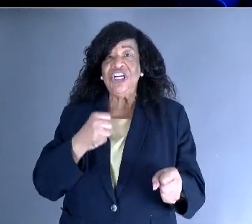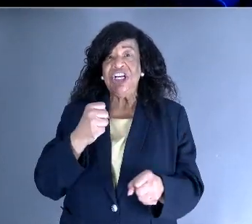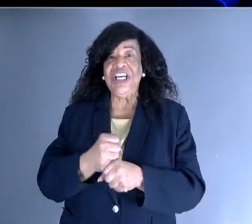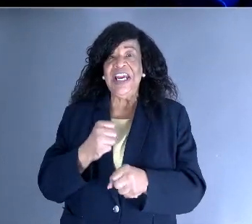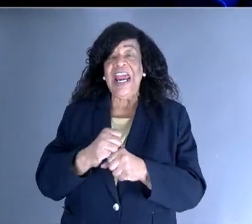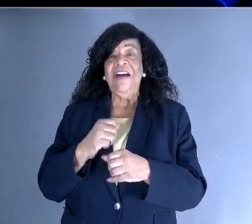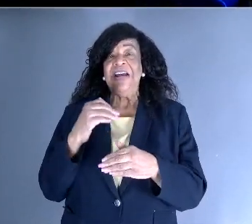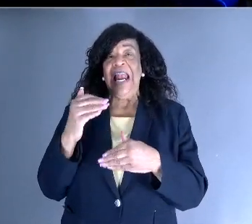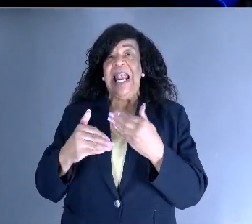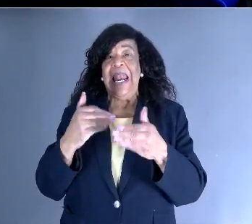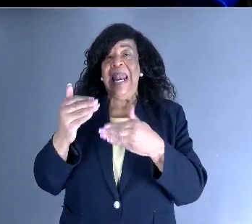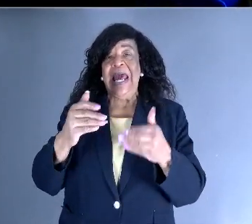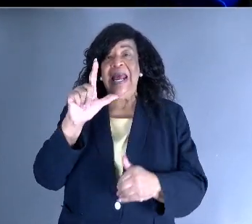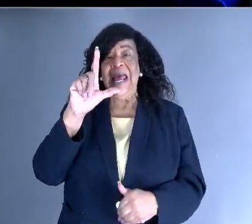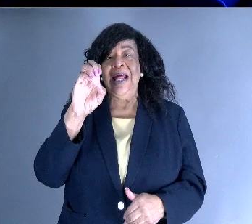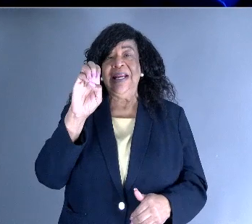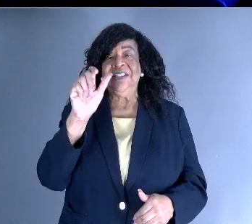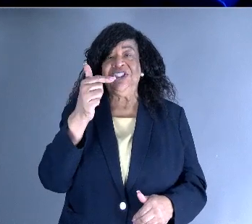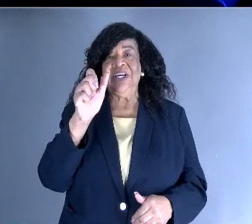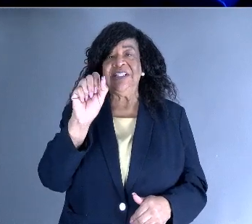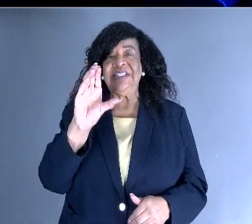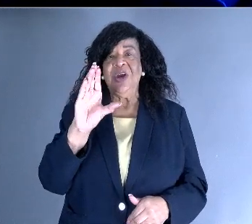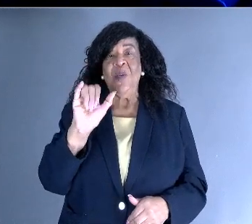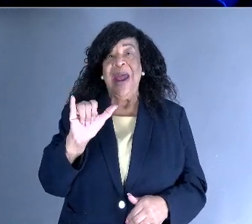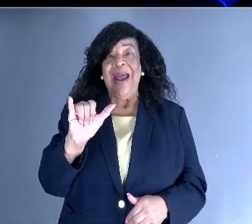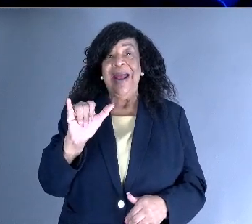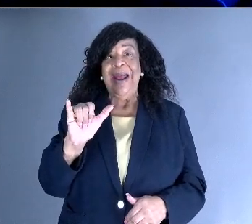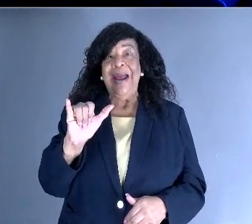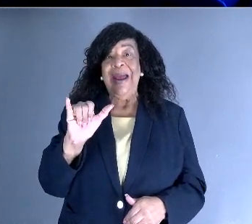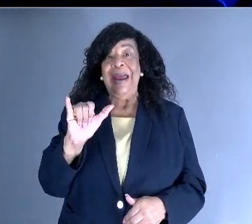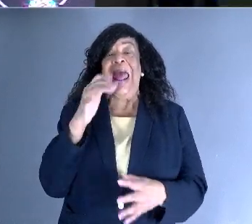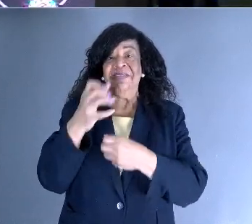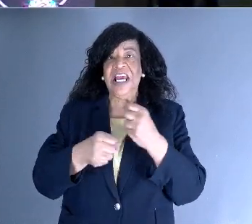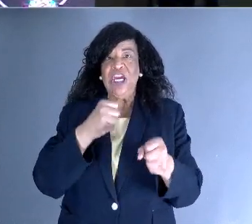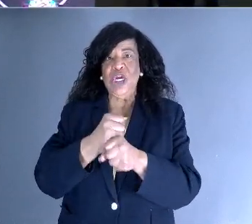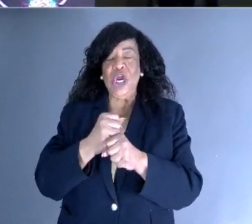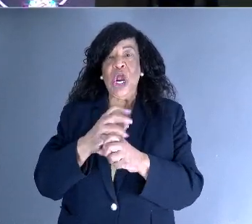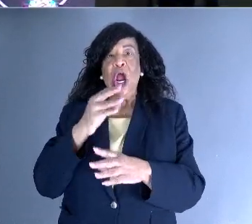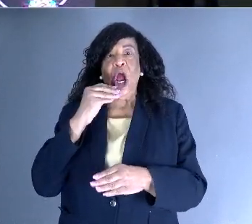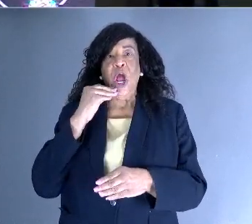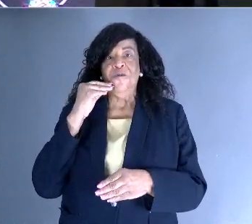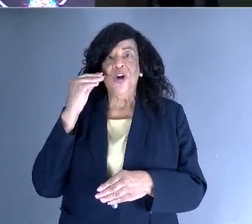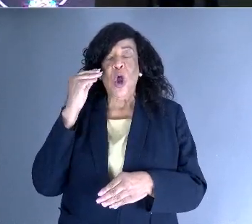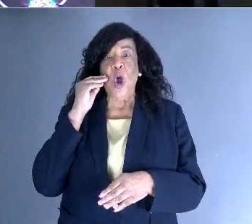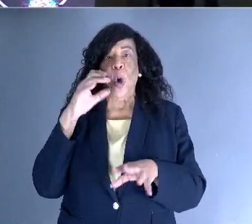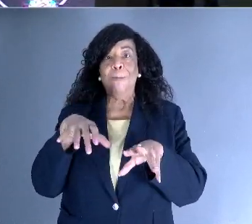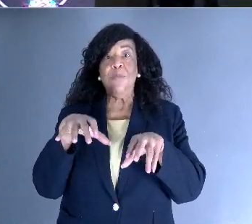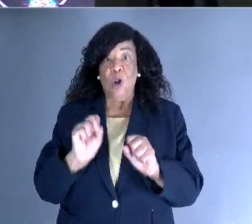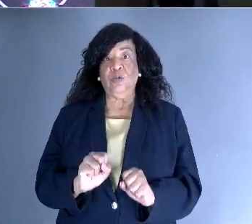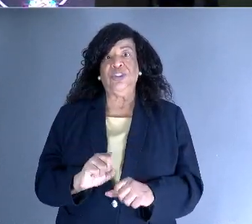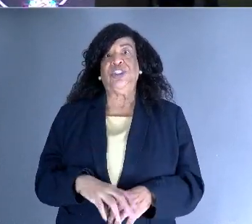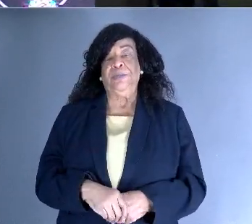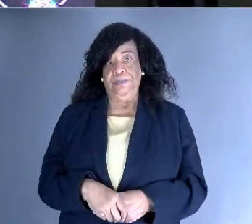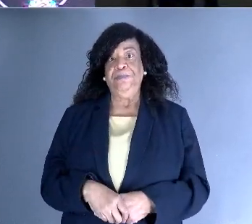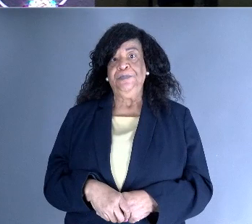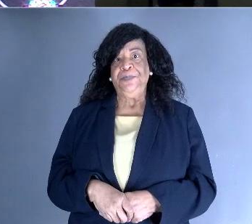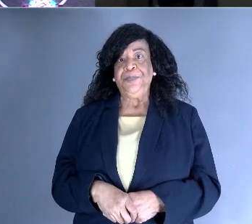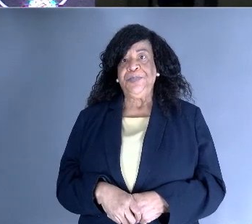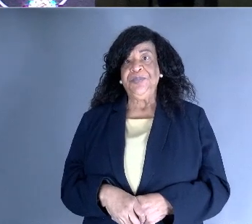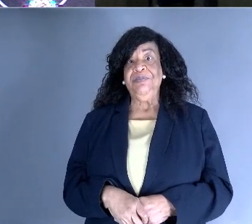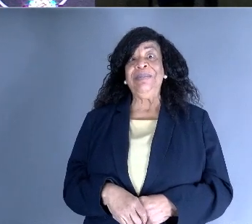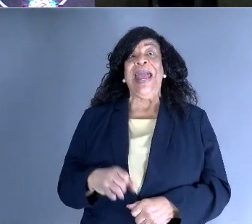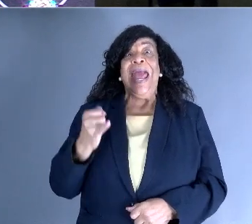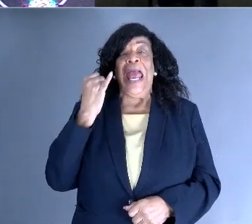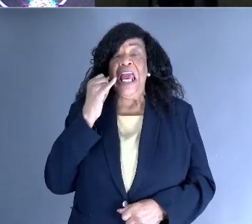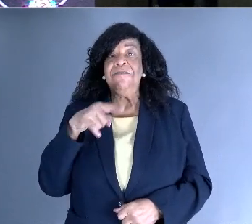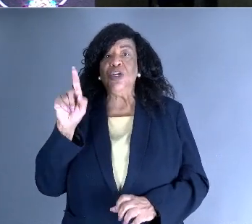legacy and it's the year of home ownership if you are connected to this church my prayer